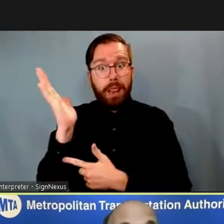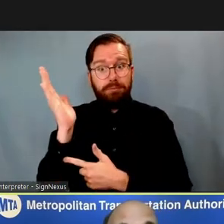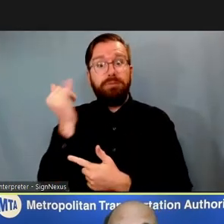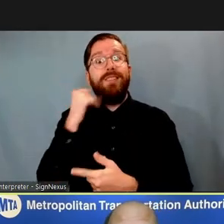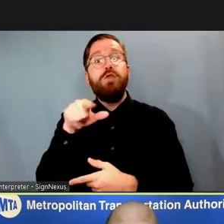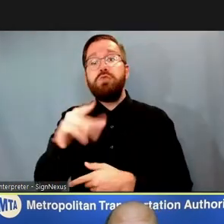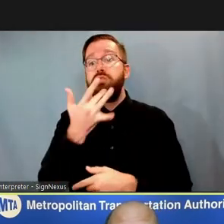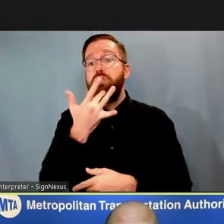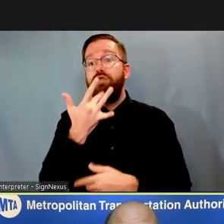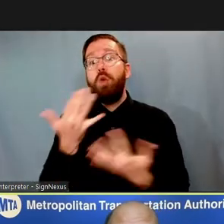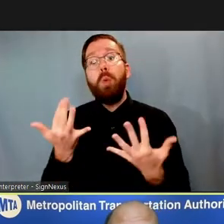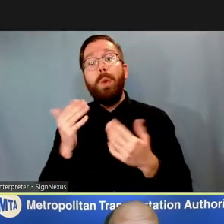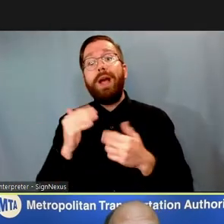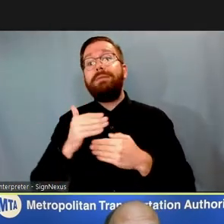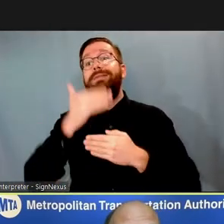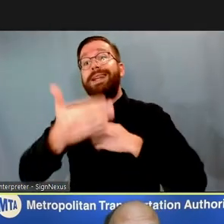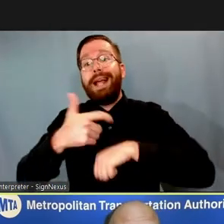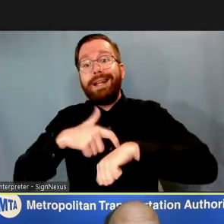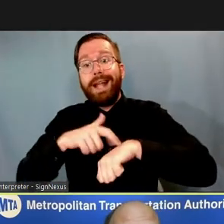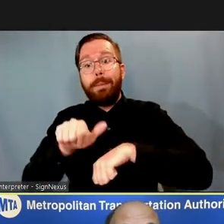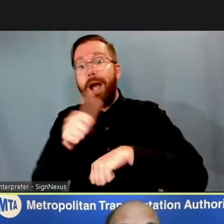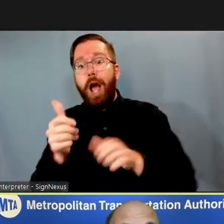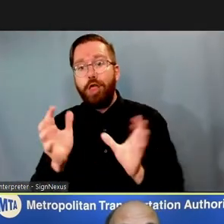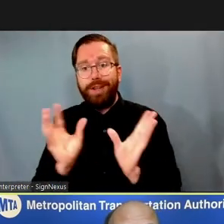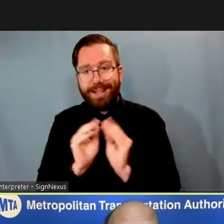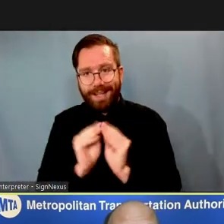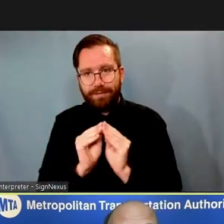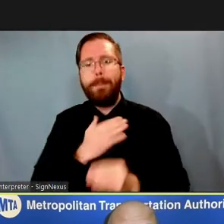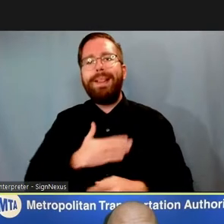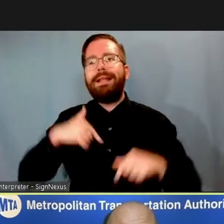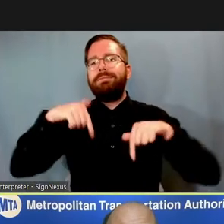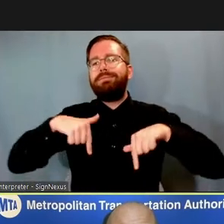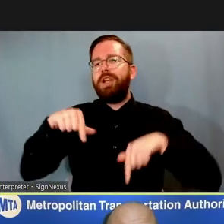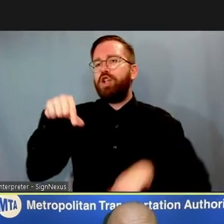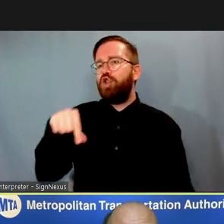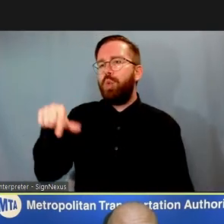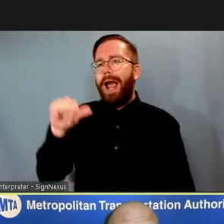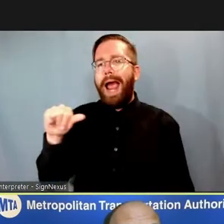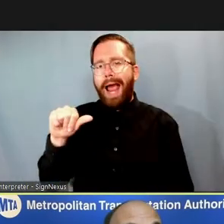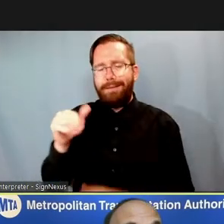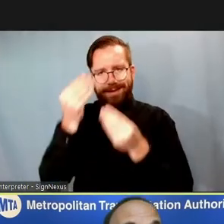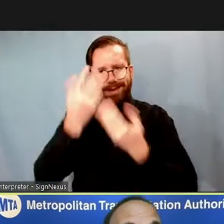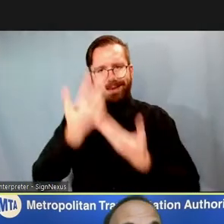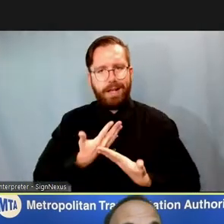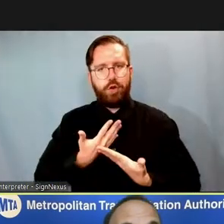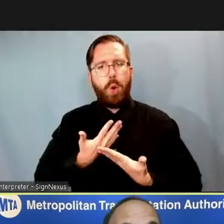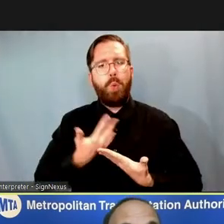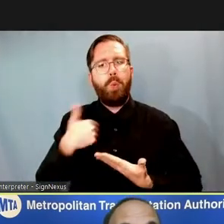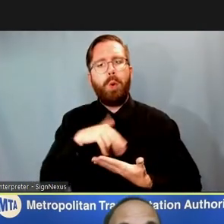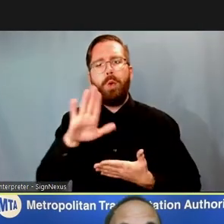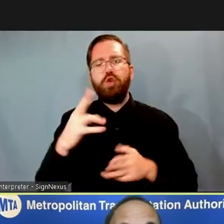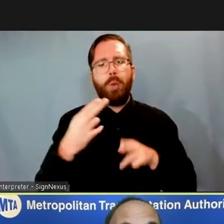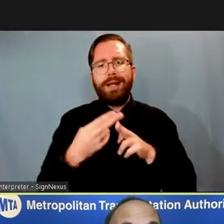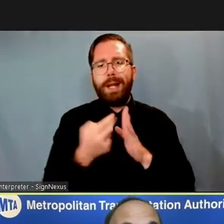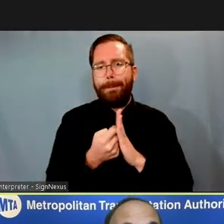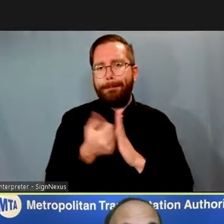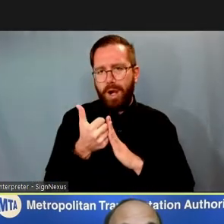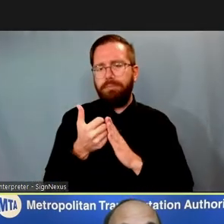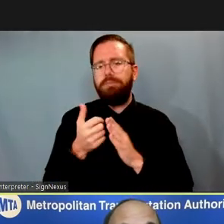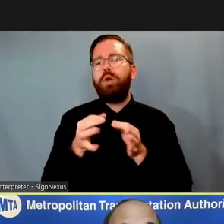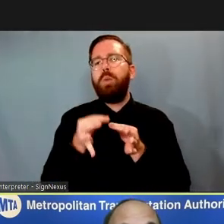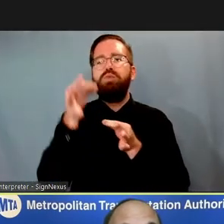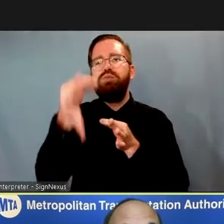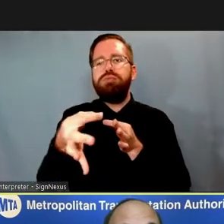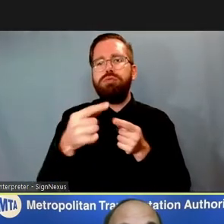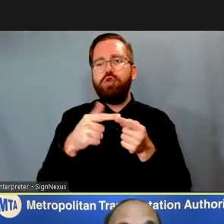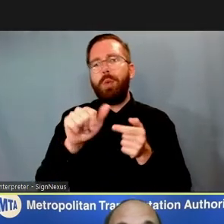hearing please let us know in the q and a function and we'll move your day if you have joined the zoom under a name that is different from